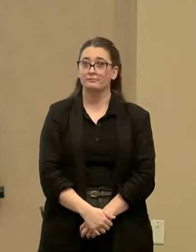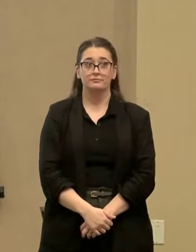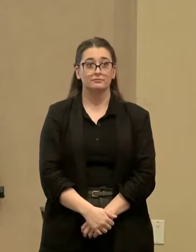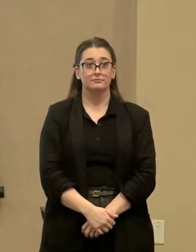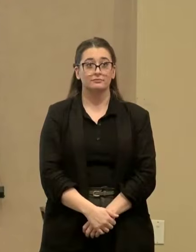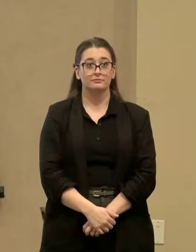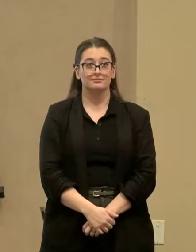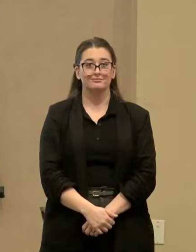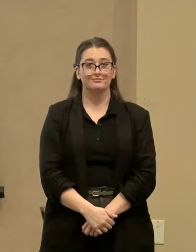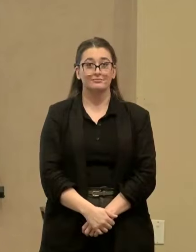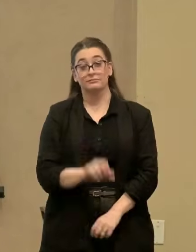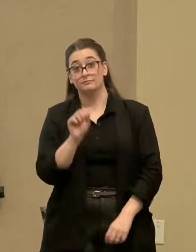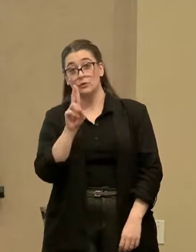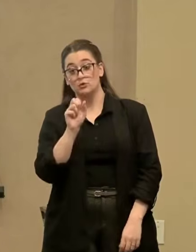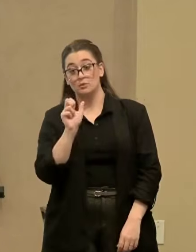Susan's going to be right behind you.